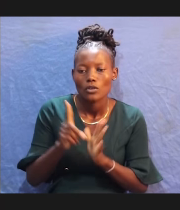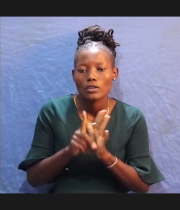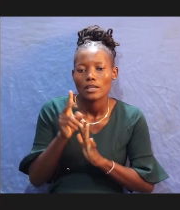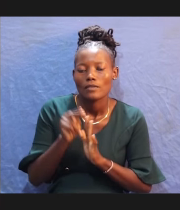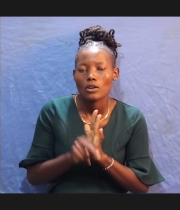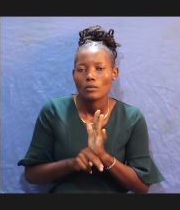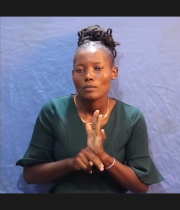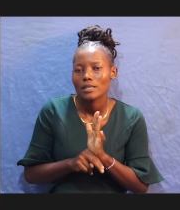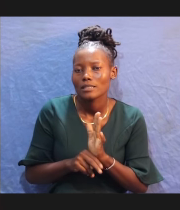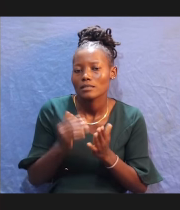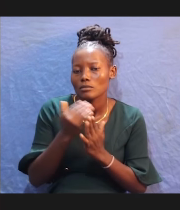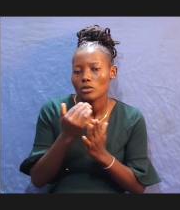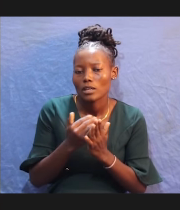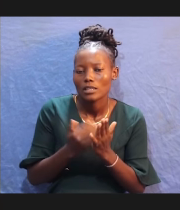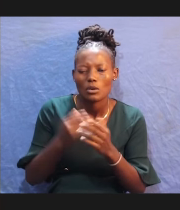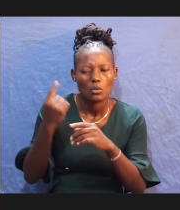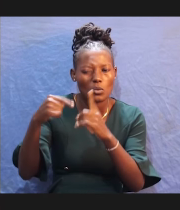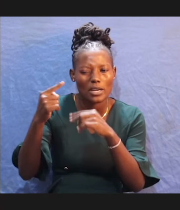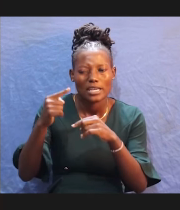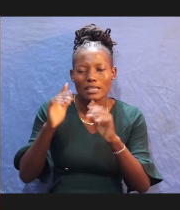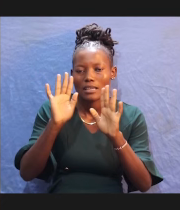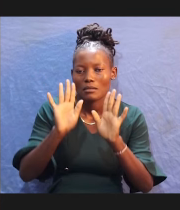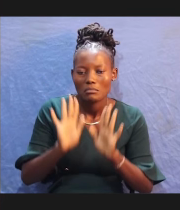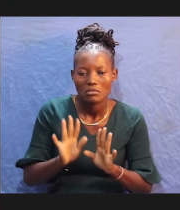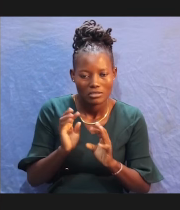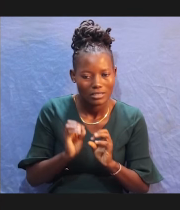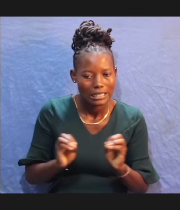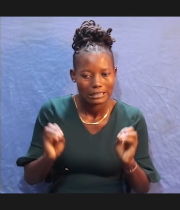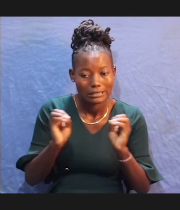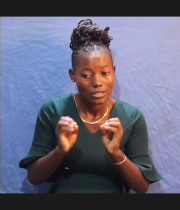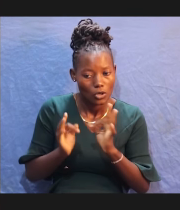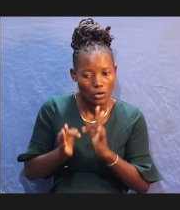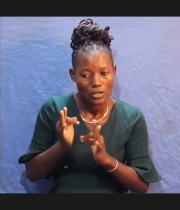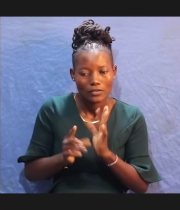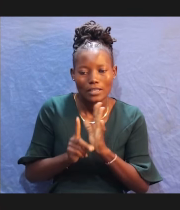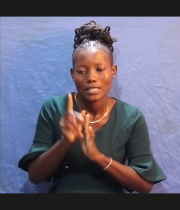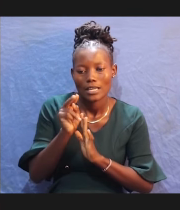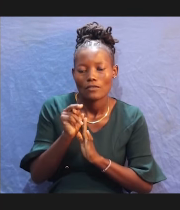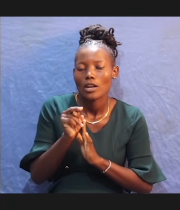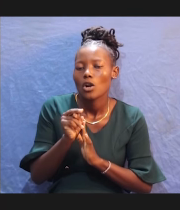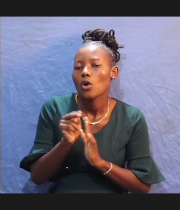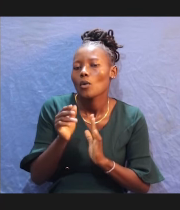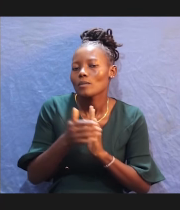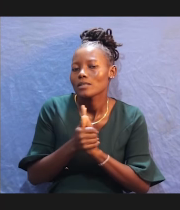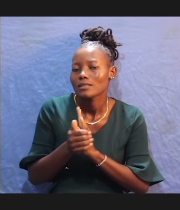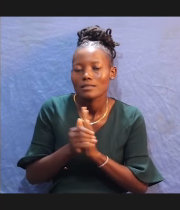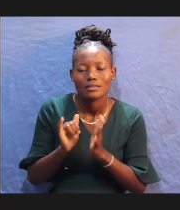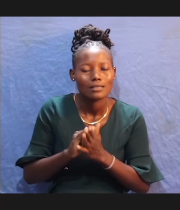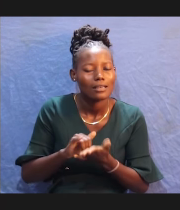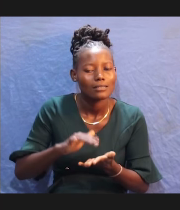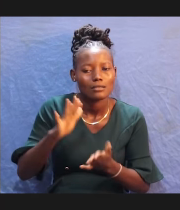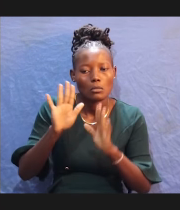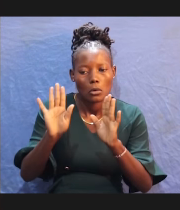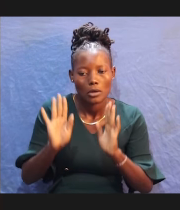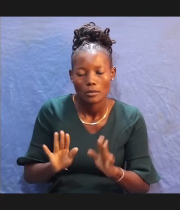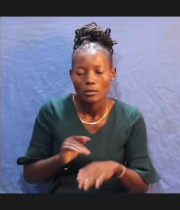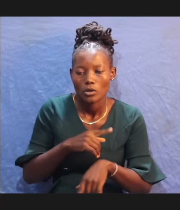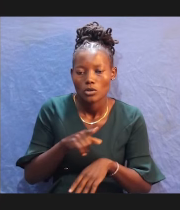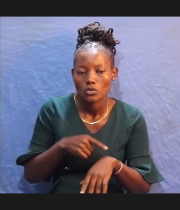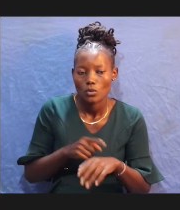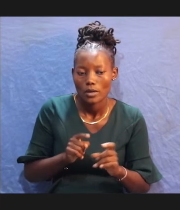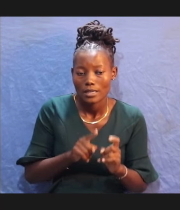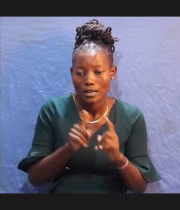programs, winning is not important. Did they develop the skills that we wanted them to develop are more important. But when I go to a